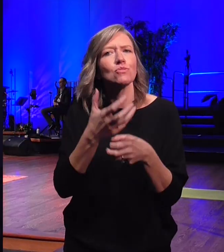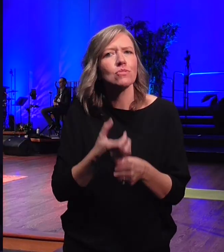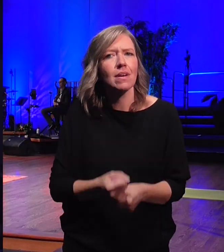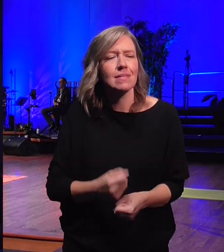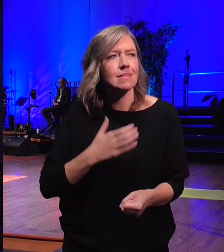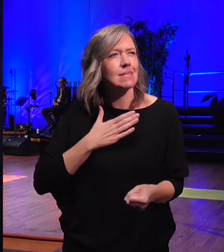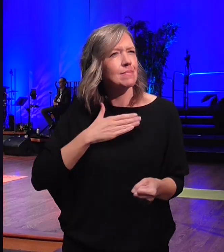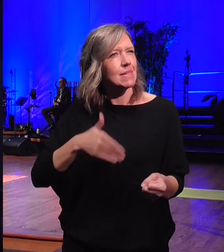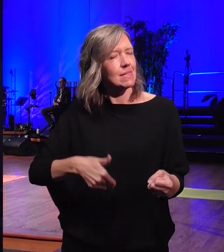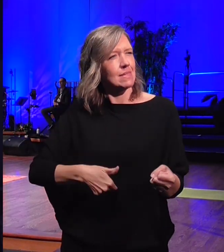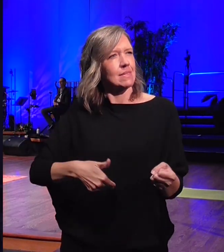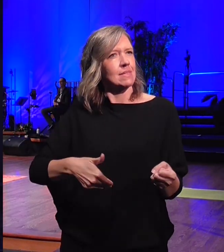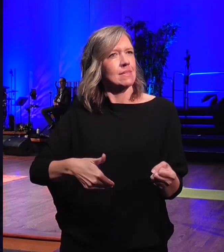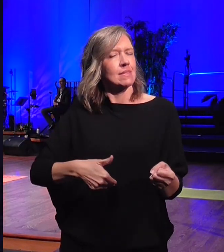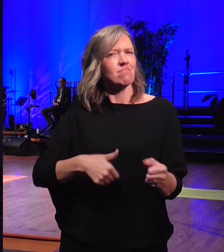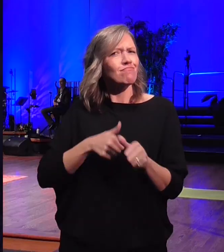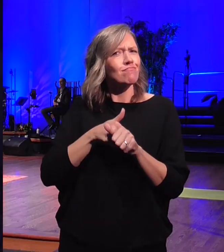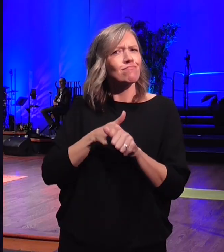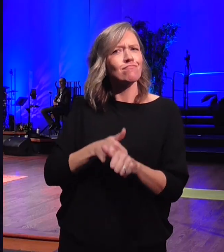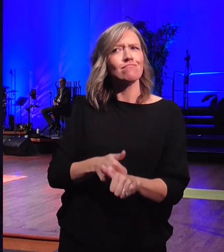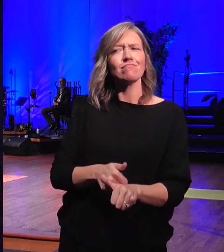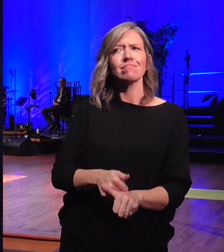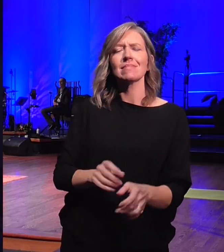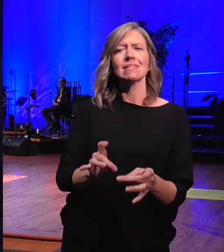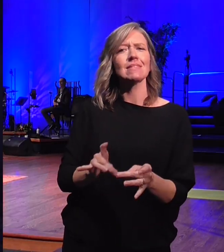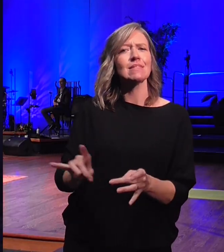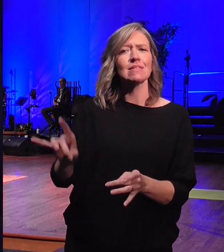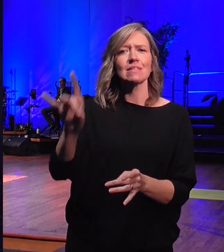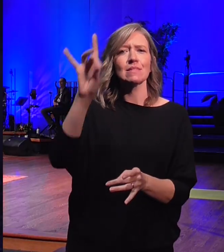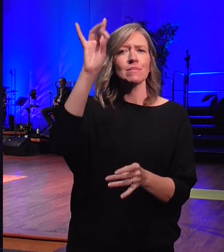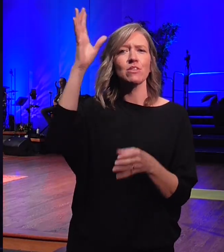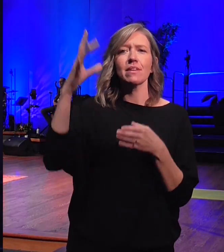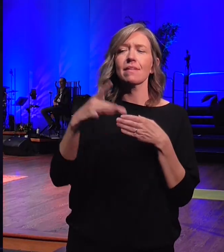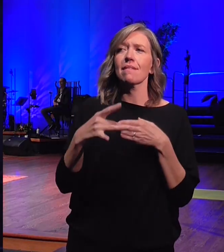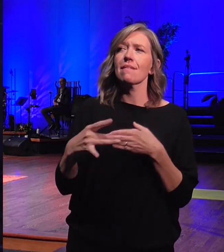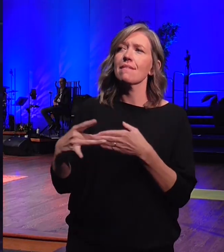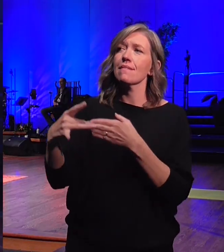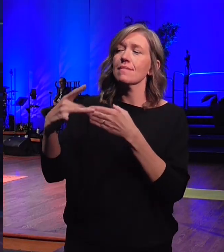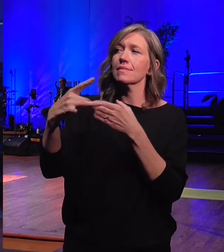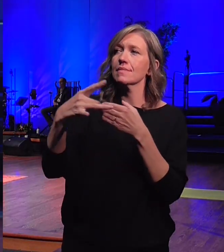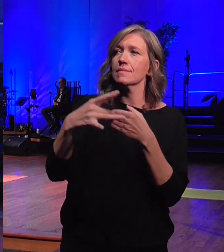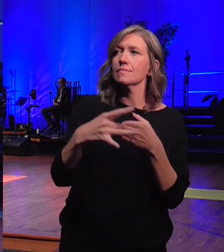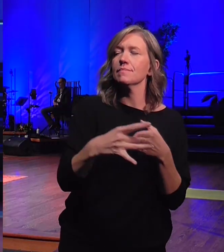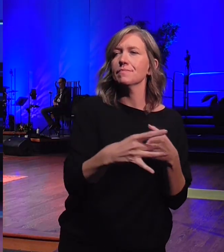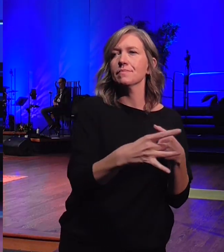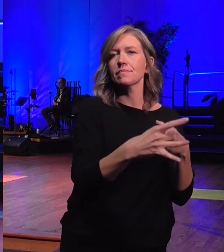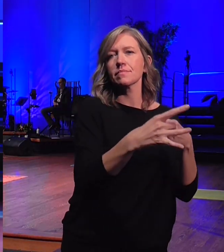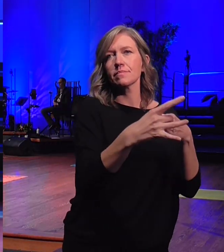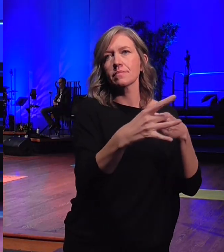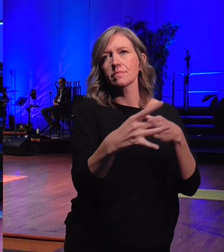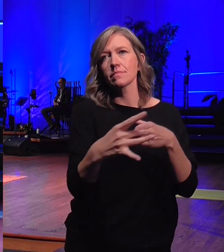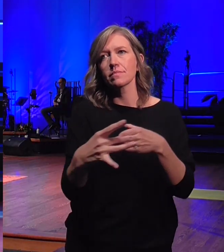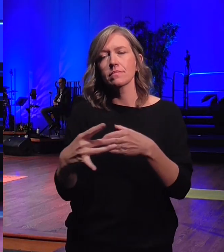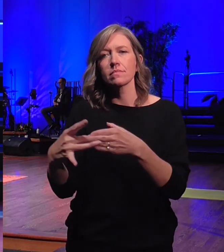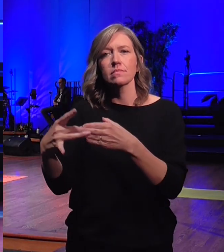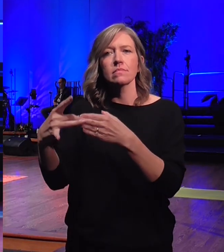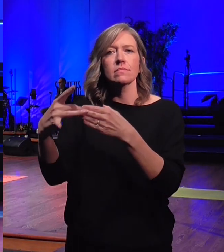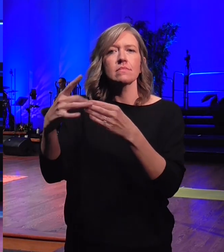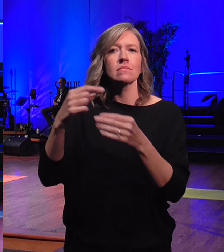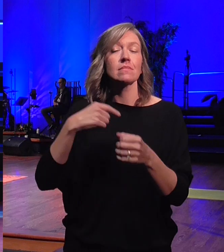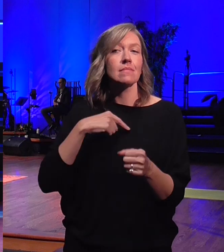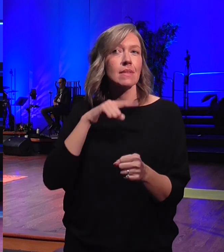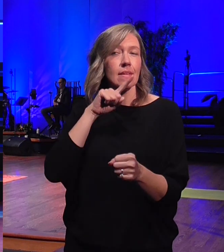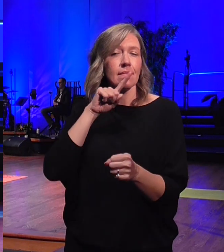my instincts and let Spirit be my guide. I vow